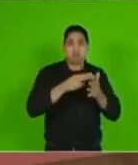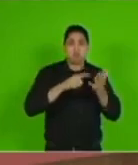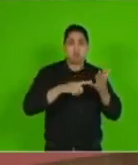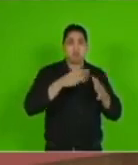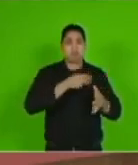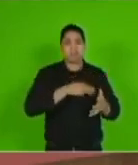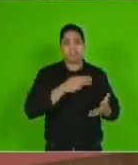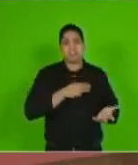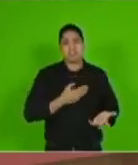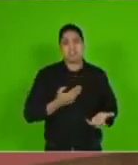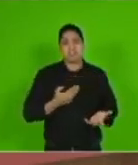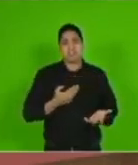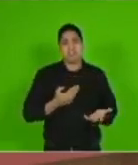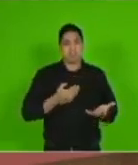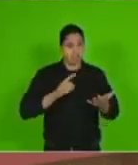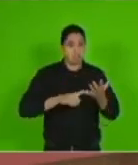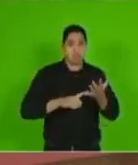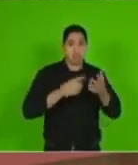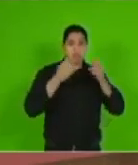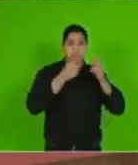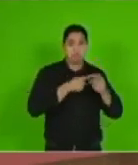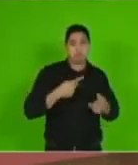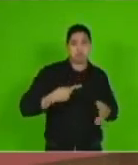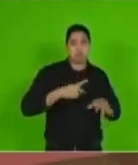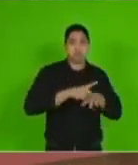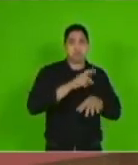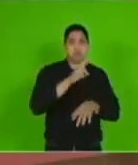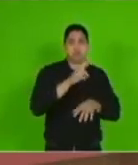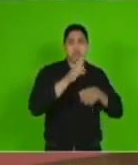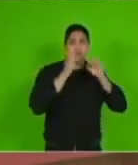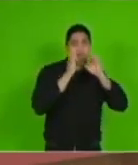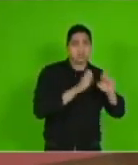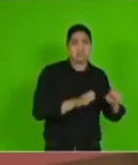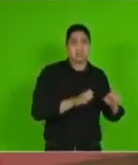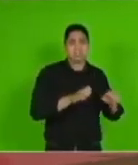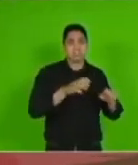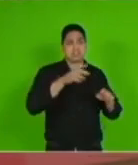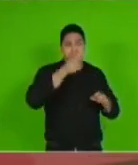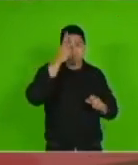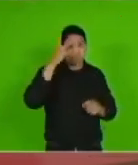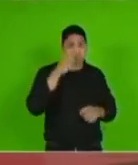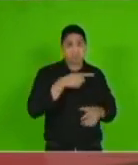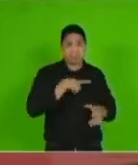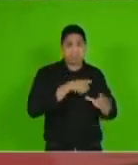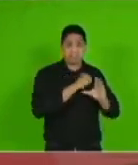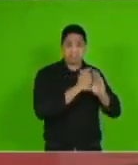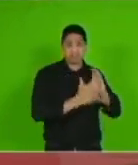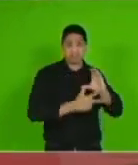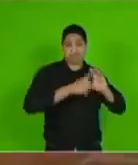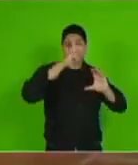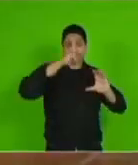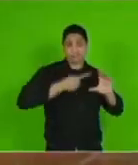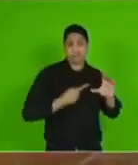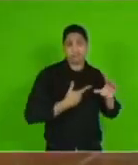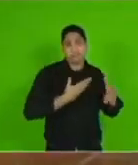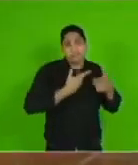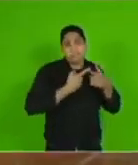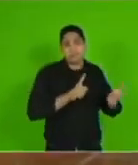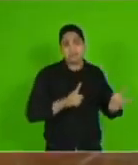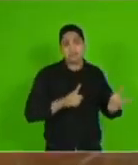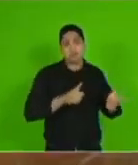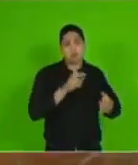ministry. It's the doctor, the evangelist, these five ministries of the